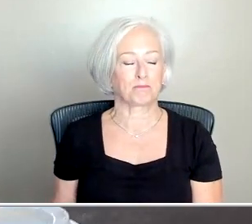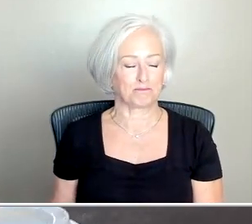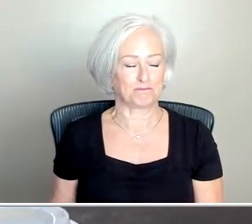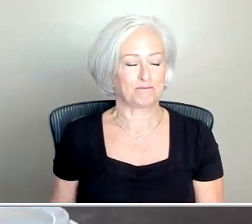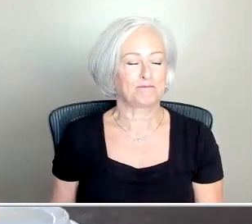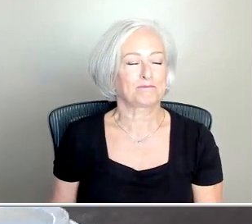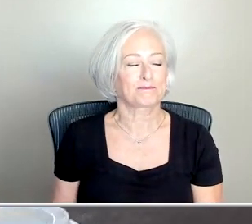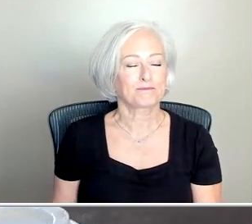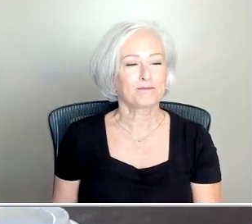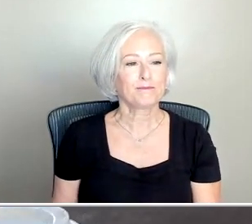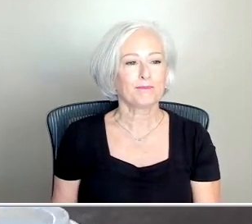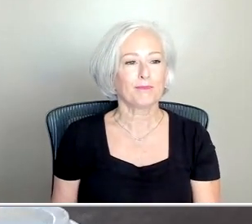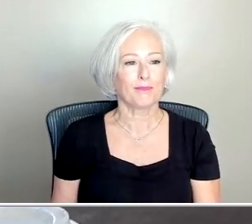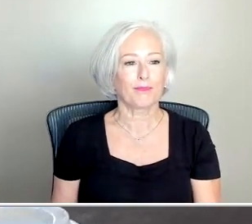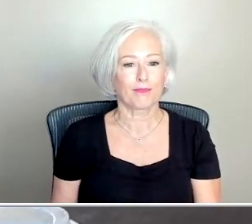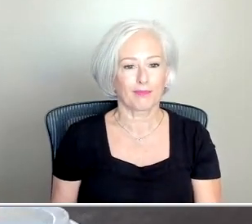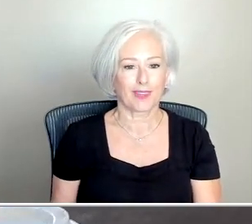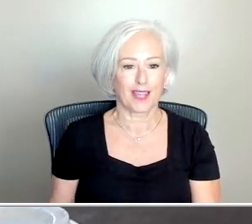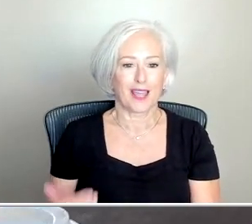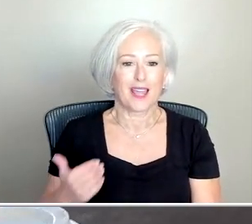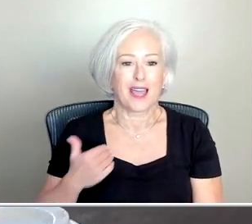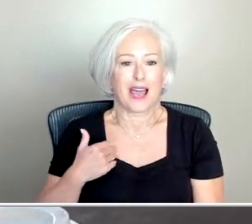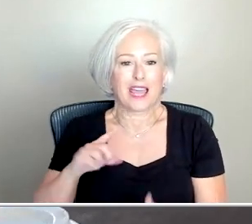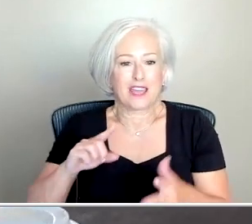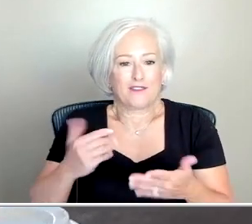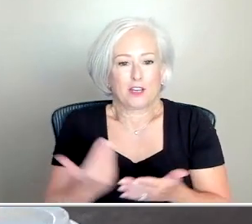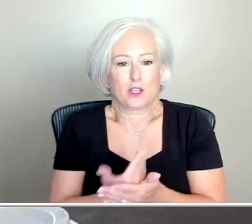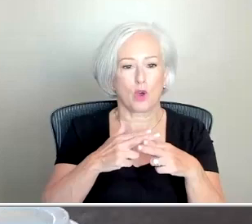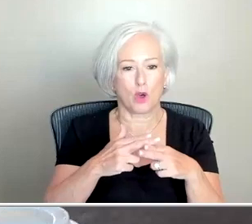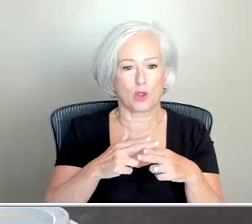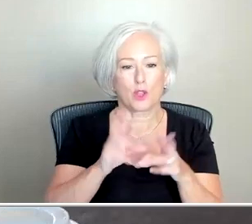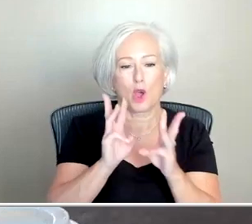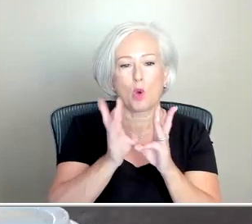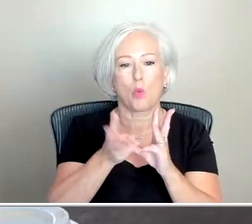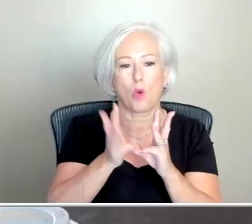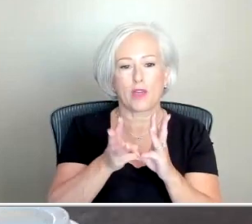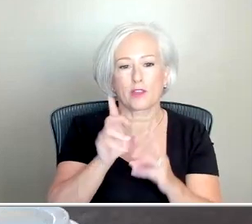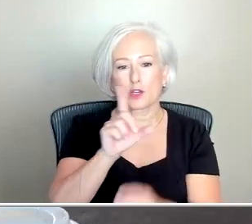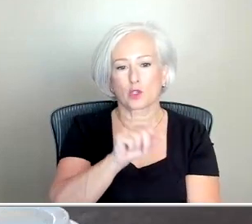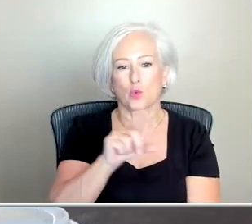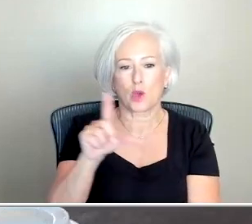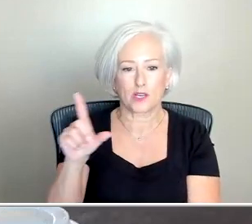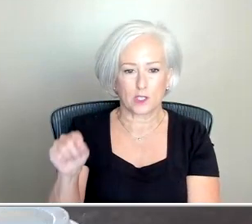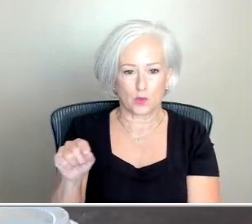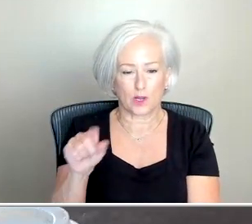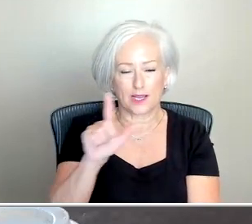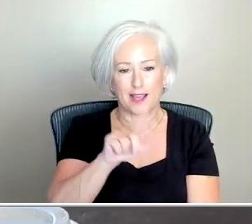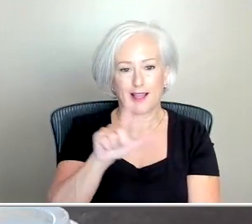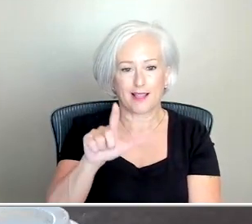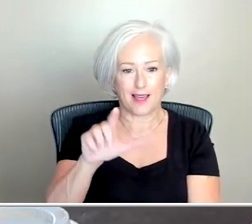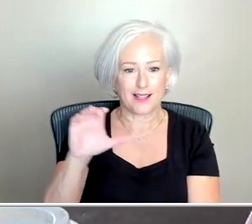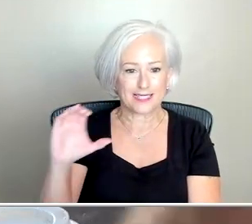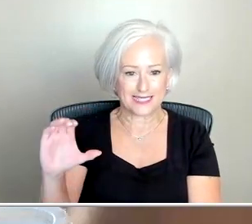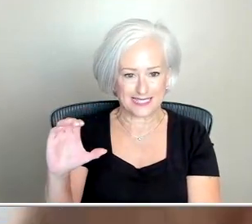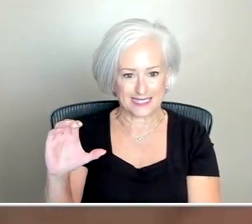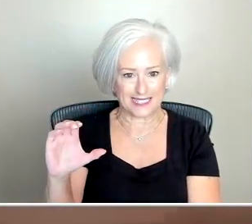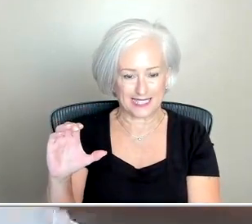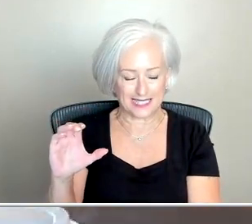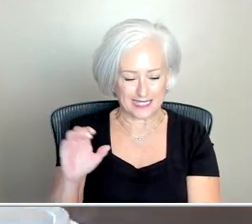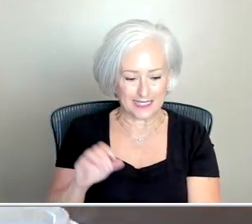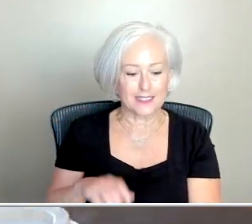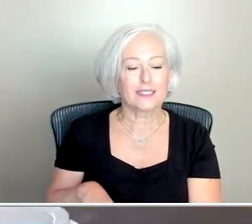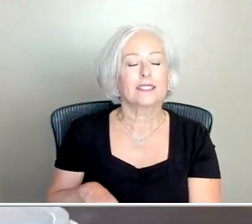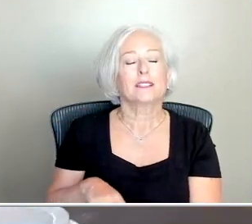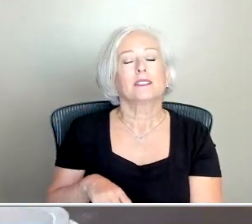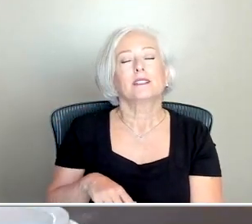entrepreneurial startup called Weather 2020, LLC, weather2020.com, and I discovered behind me